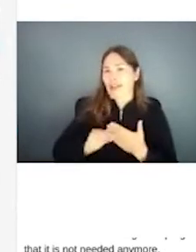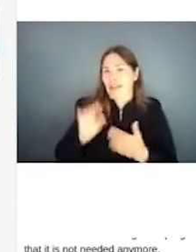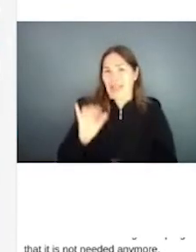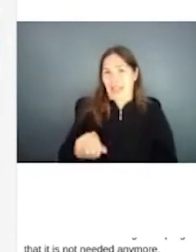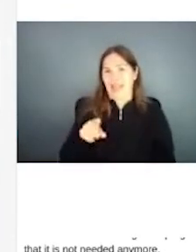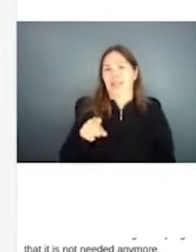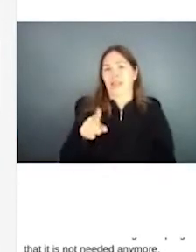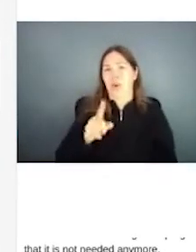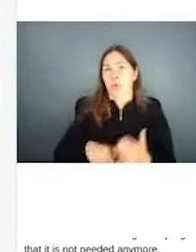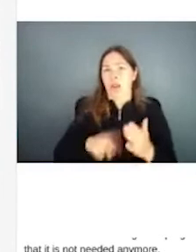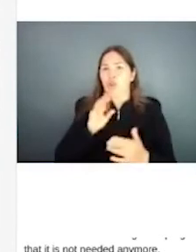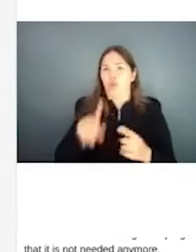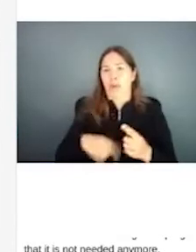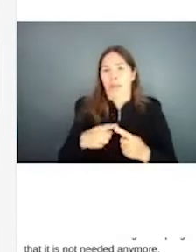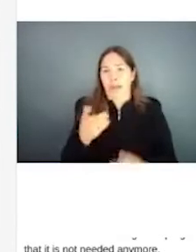what you're talking about.